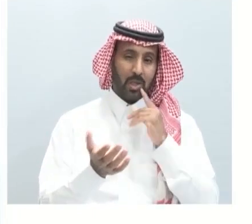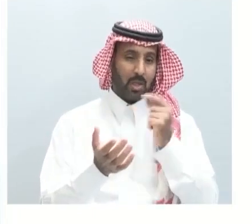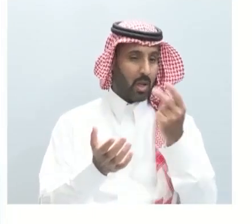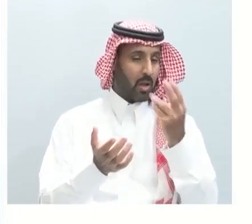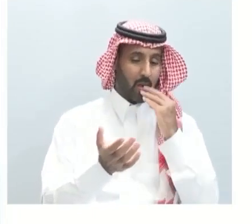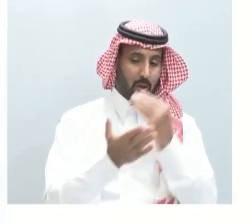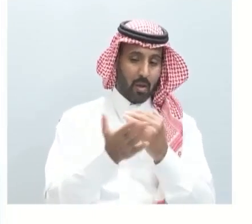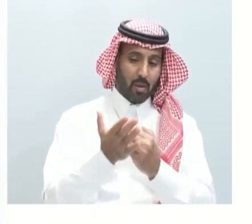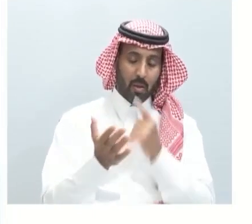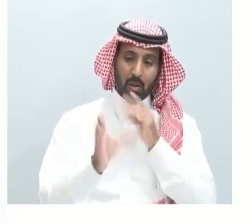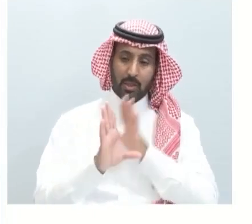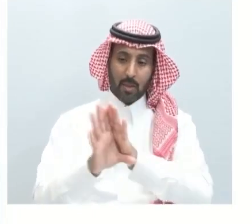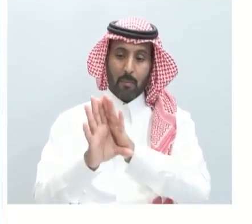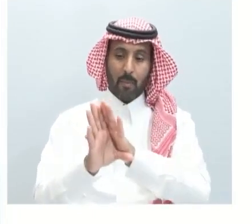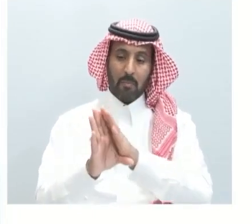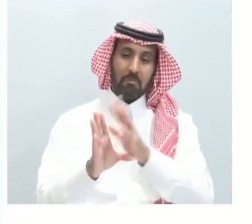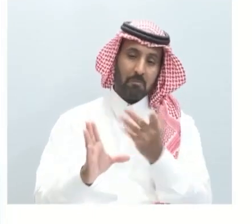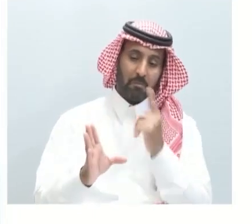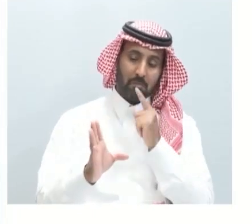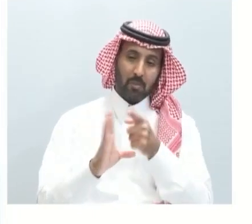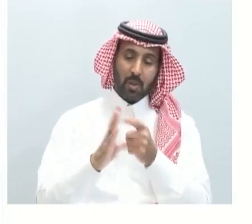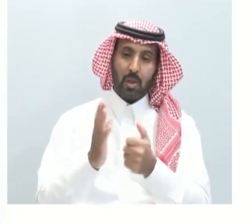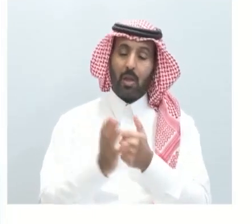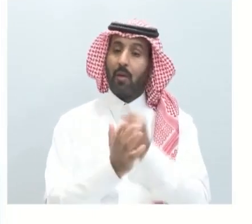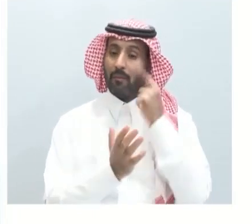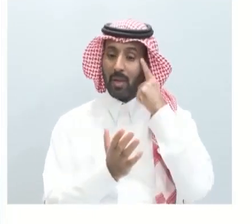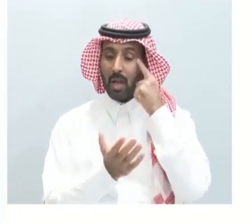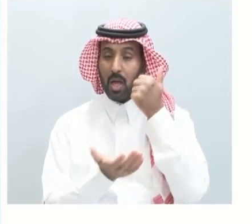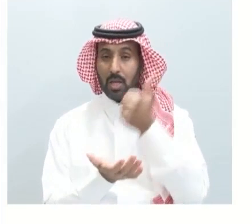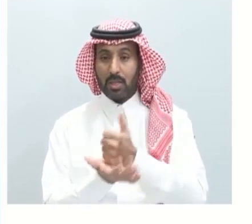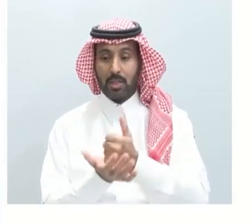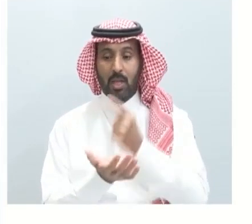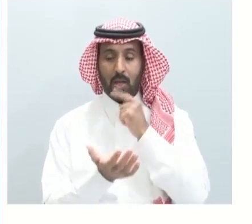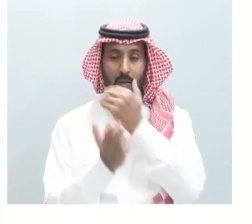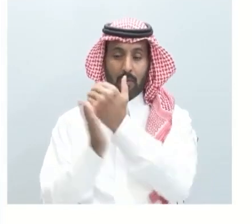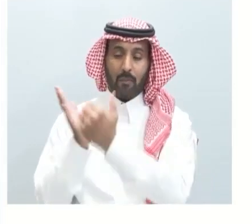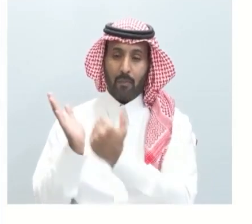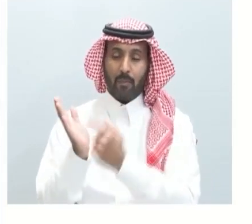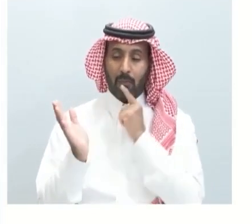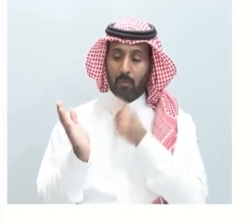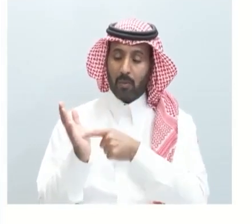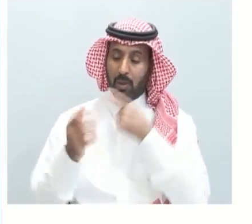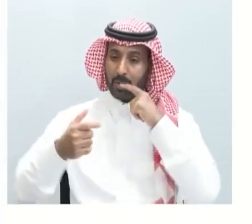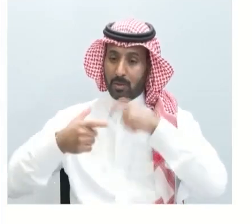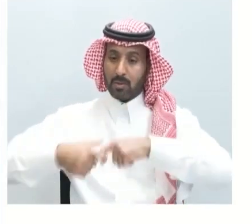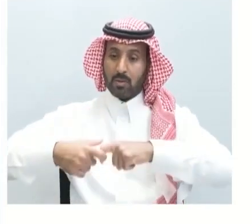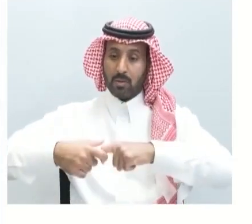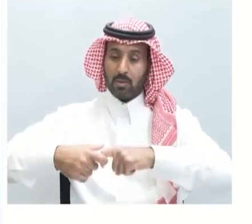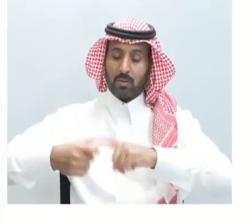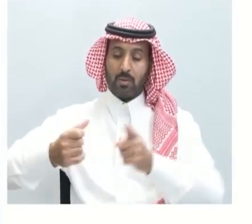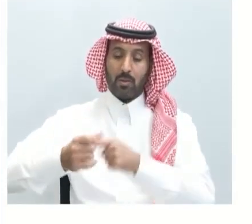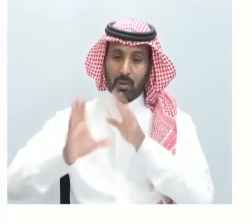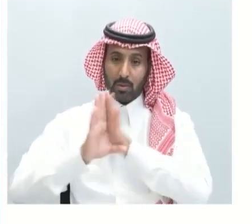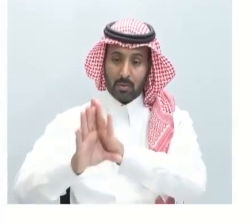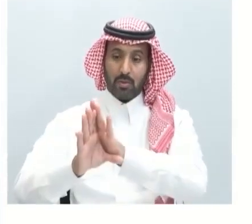with support that uh main idea the main idea of each body paragraph must relate to and